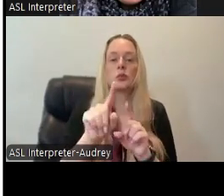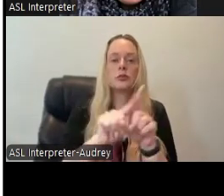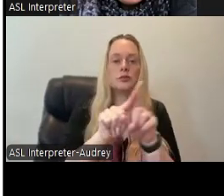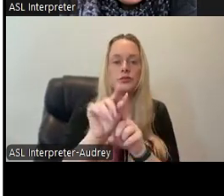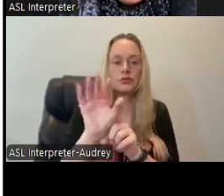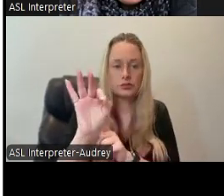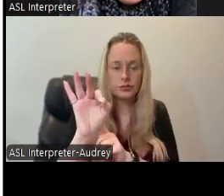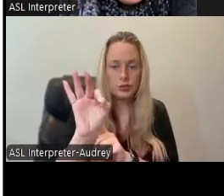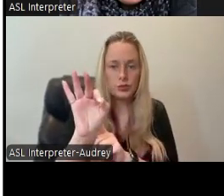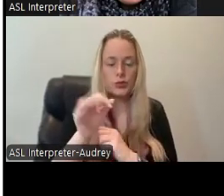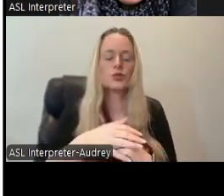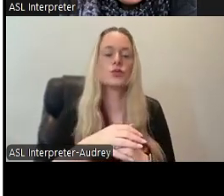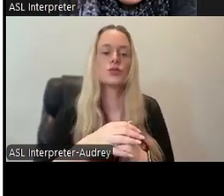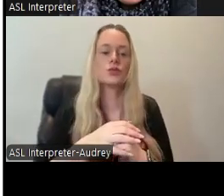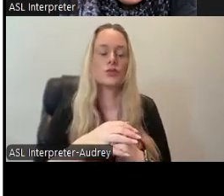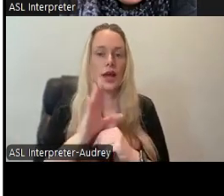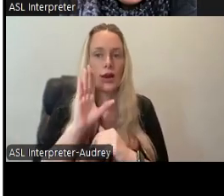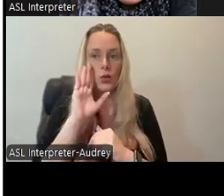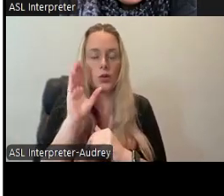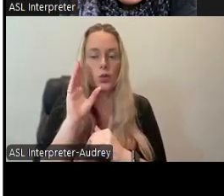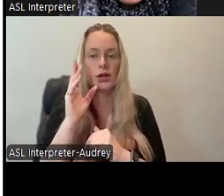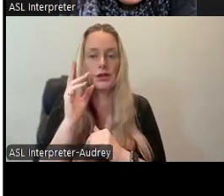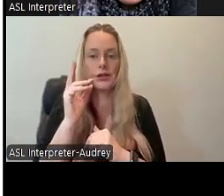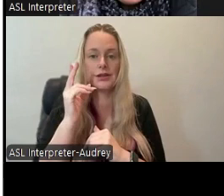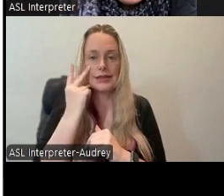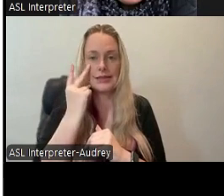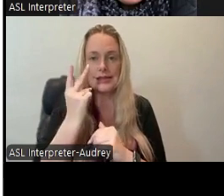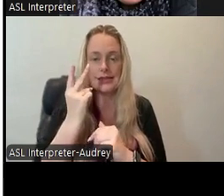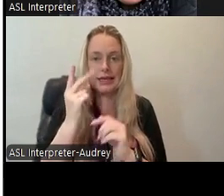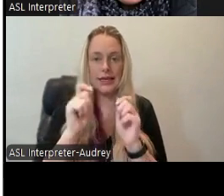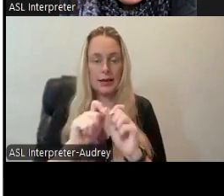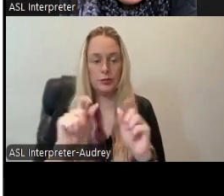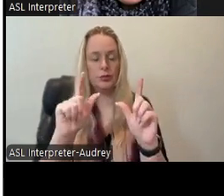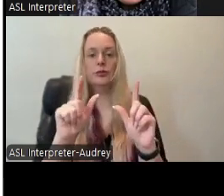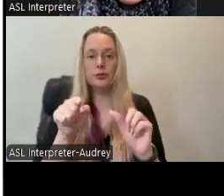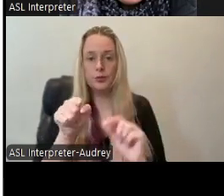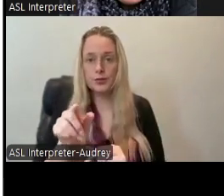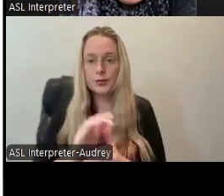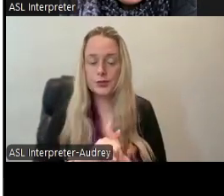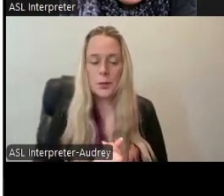*9, and we will see the indication as well.